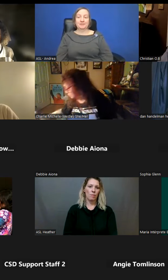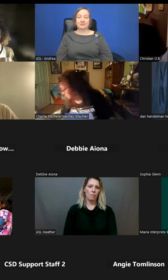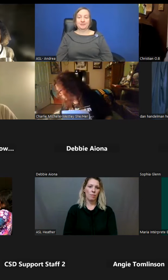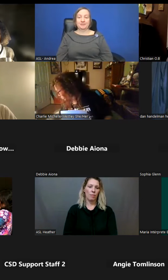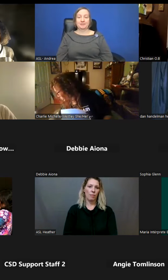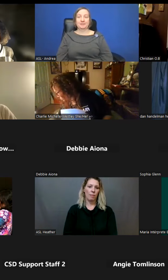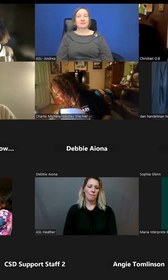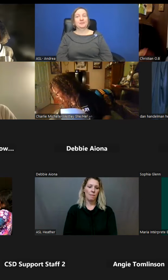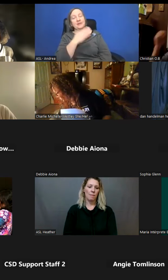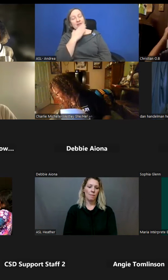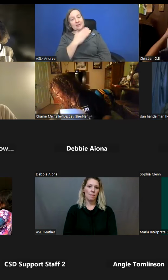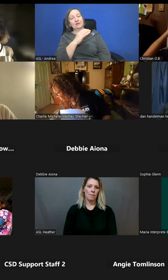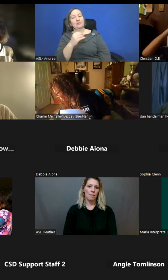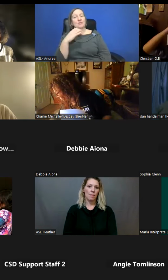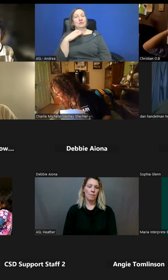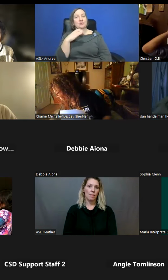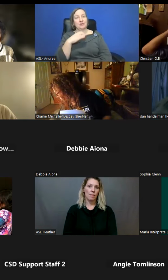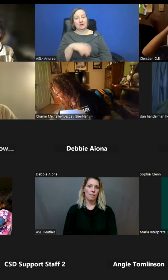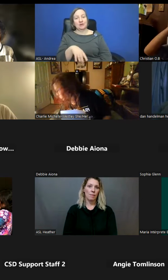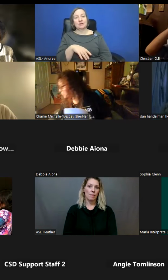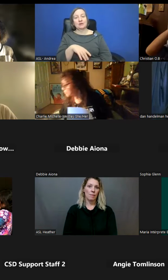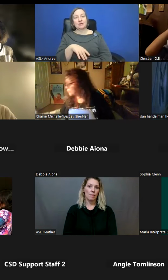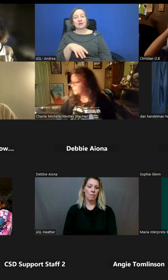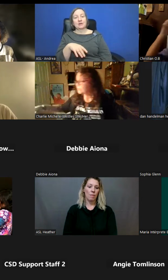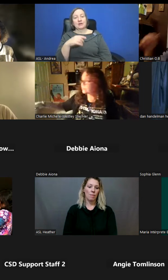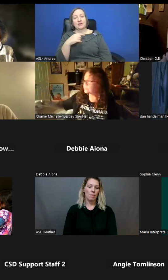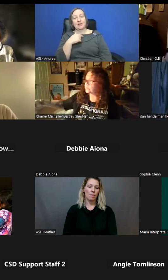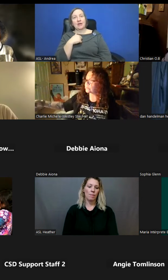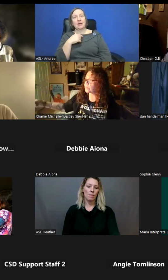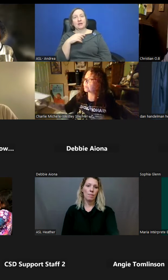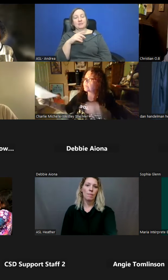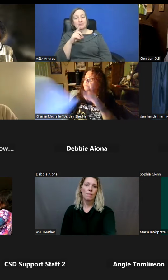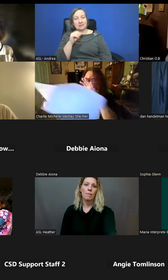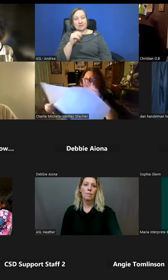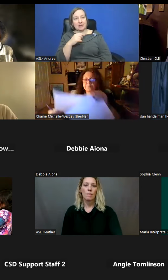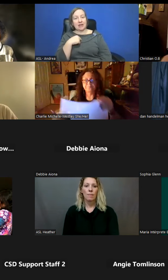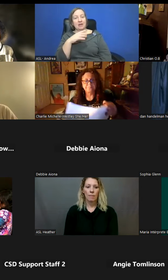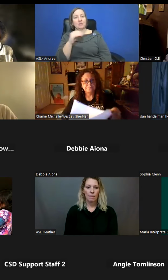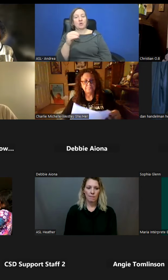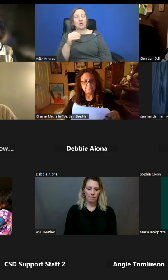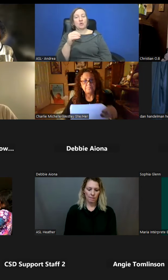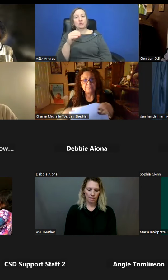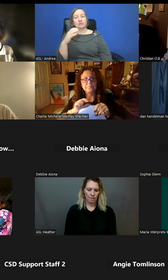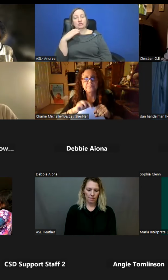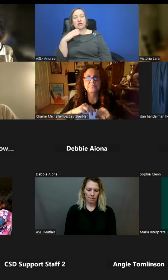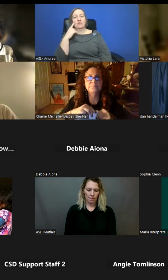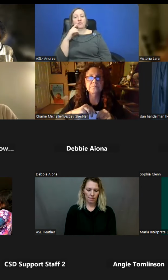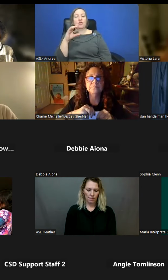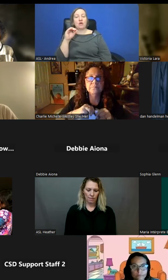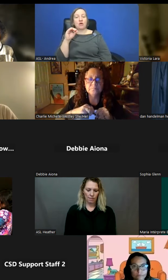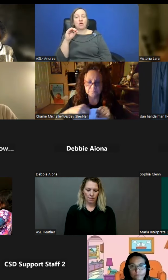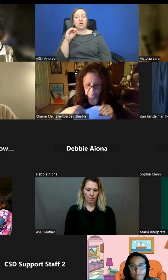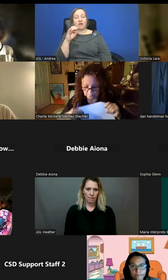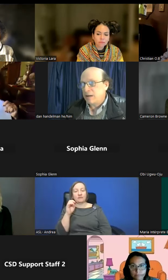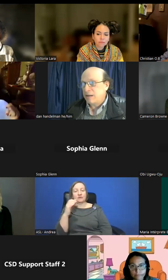Thank you, co-chair Oriana Bauer. So I'm Dan Handelman. I use he, him pronouns. I'm co-chair of the officer accountability subcommittee